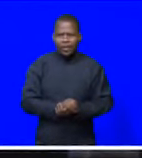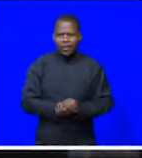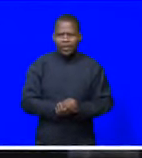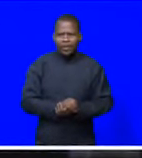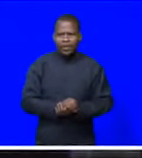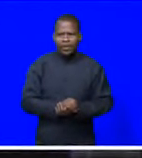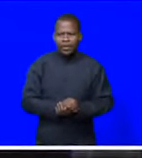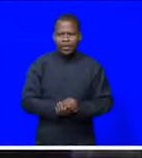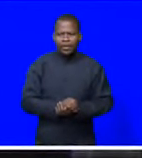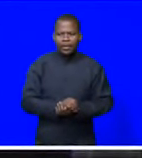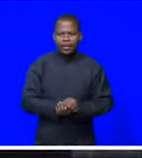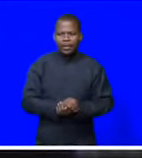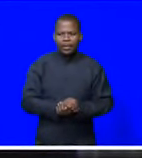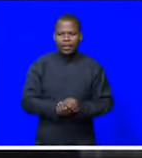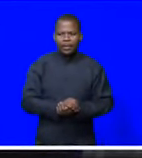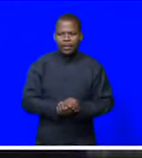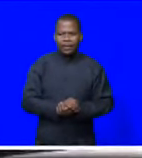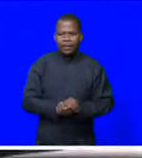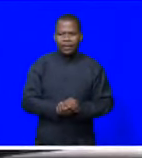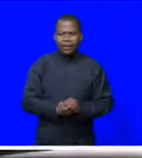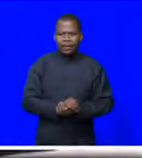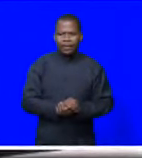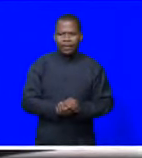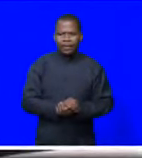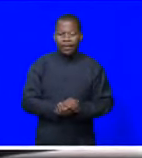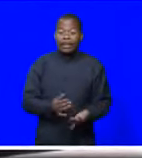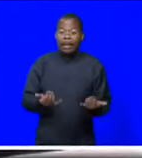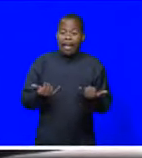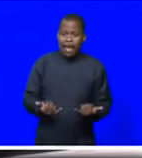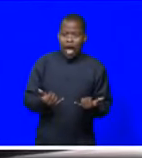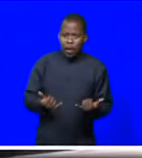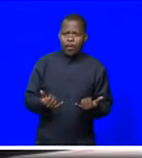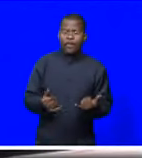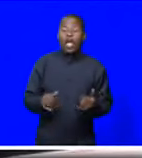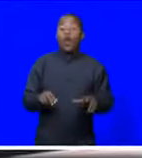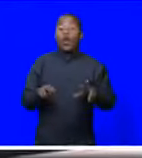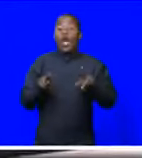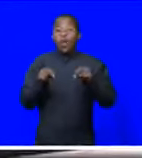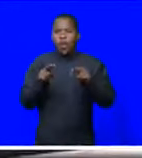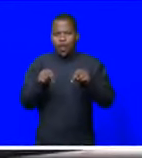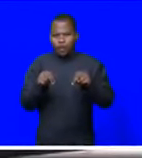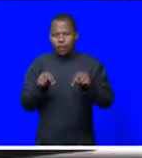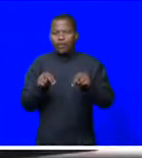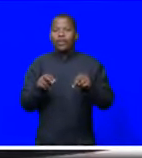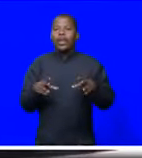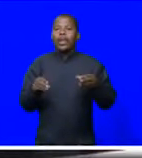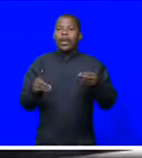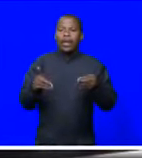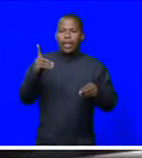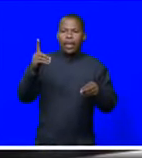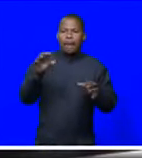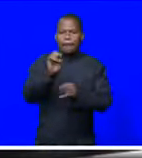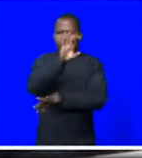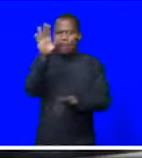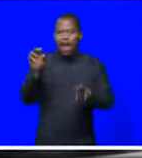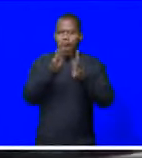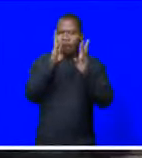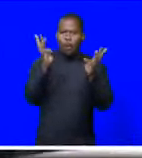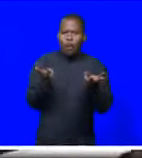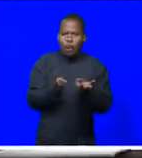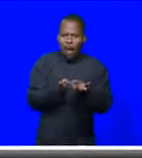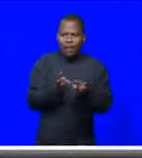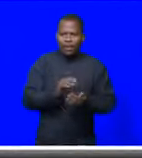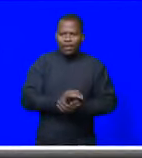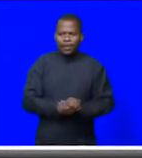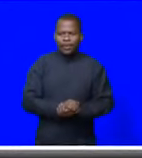And recently, there are new audio trends which have emanated worldwide. I want to believe